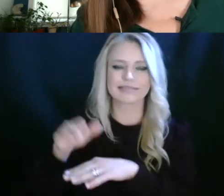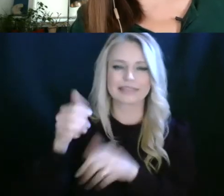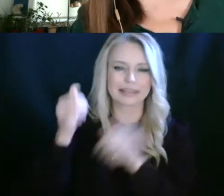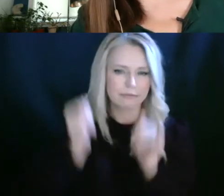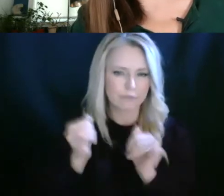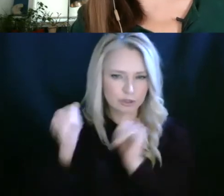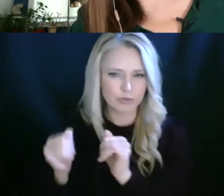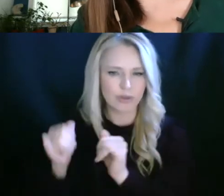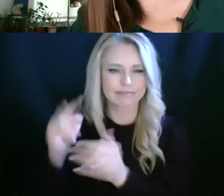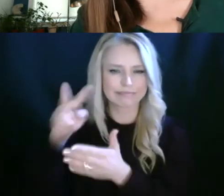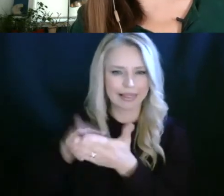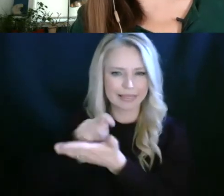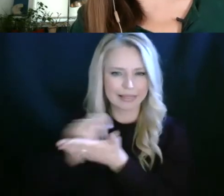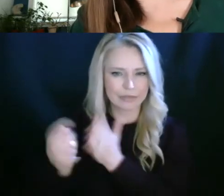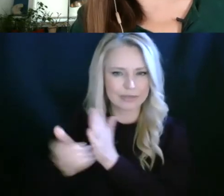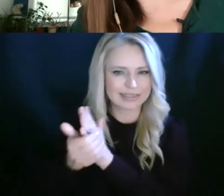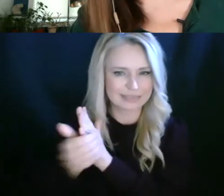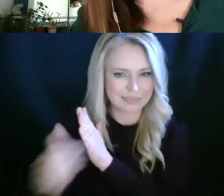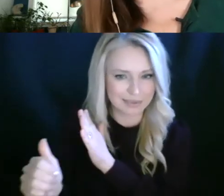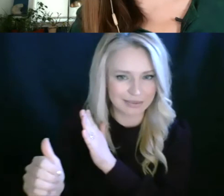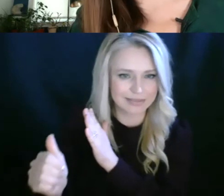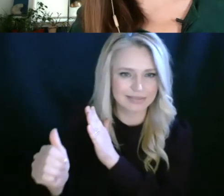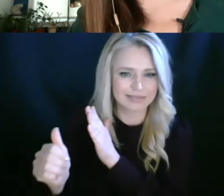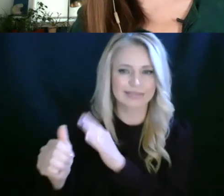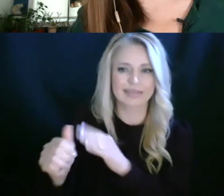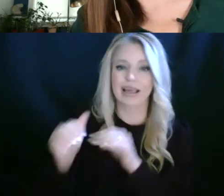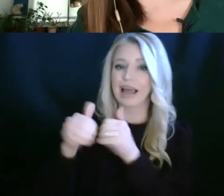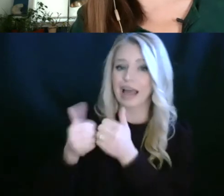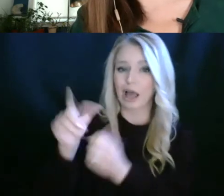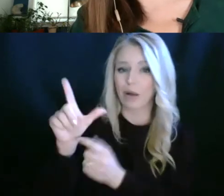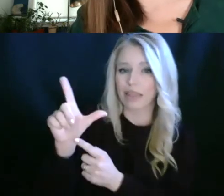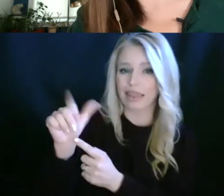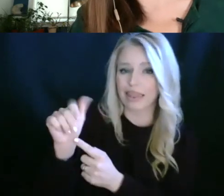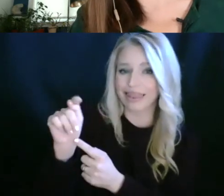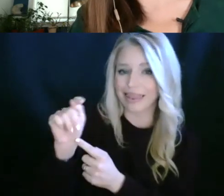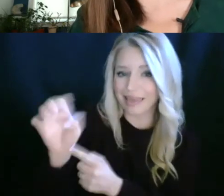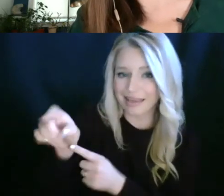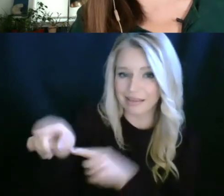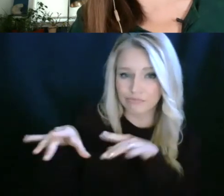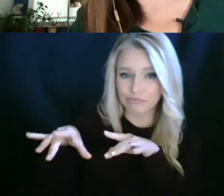It really depends on the individual, their literacy skills,